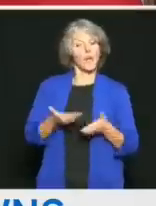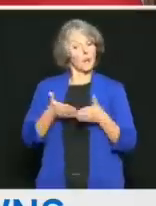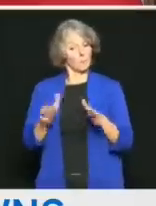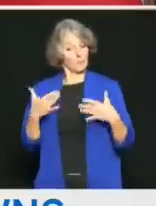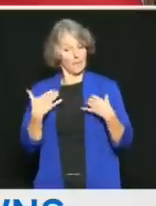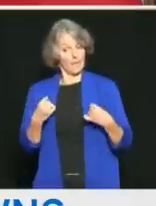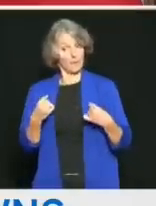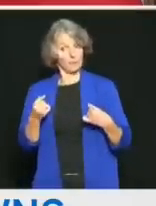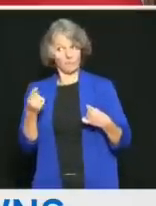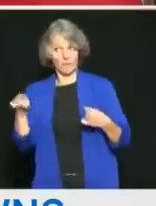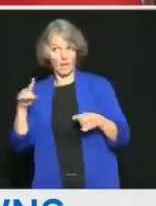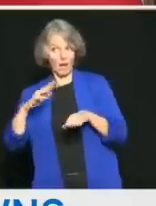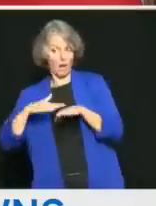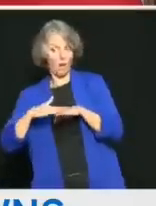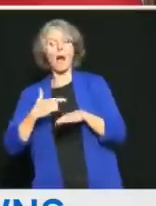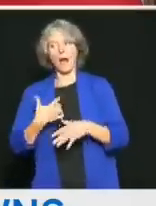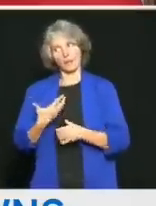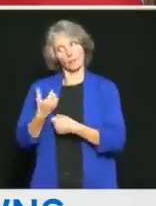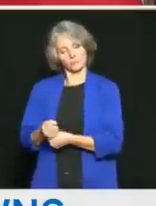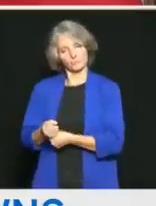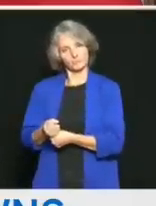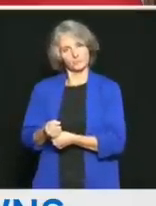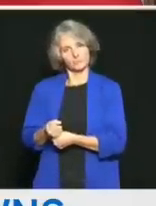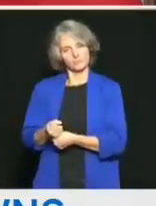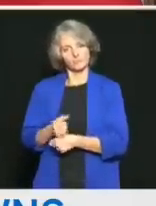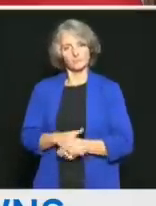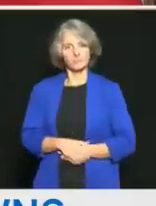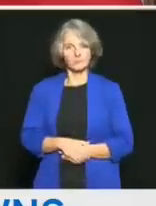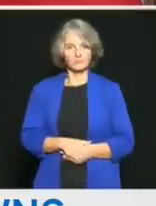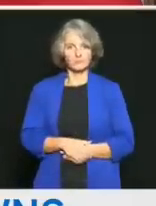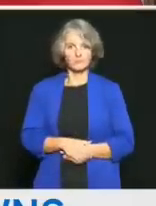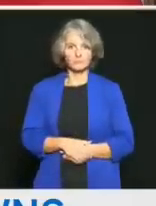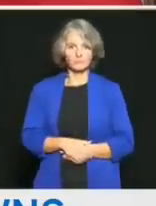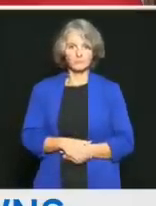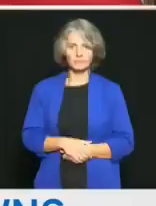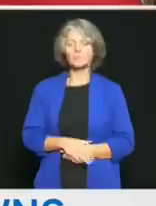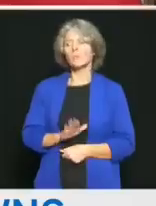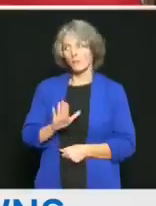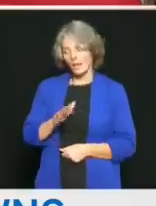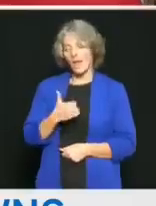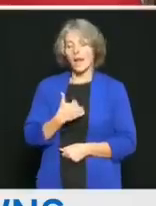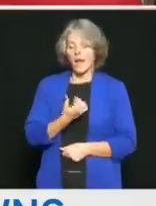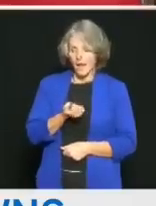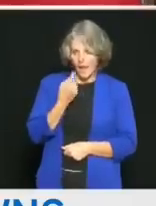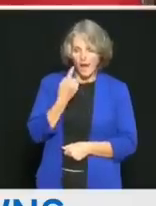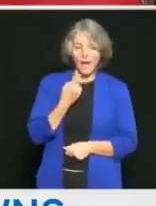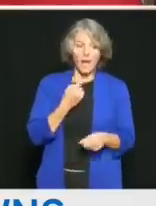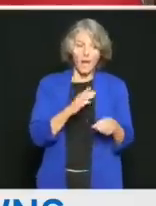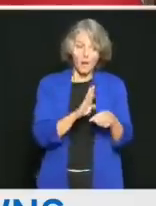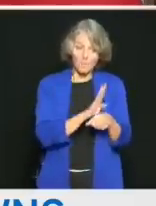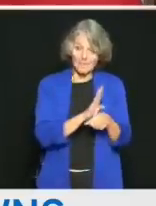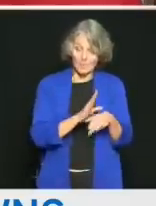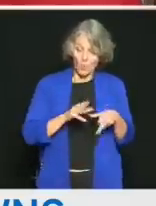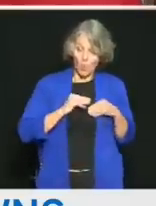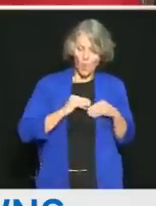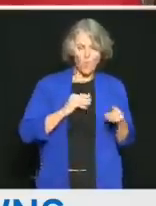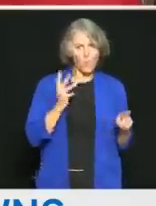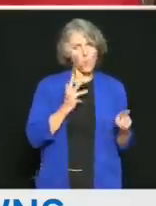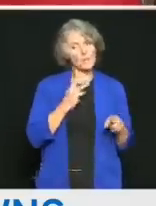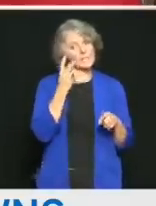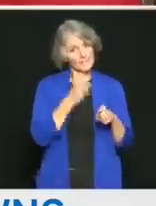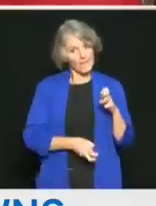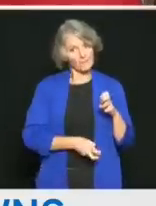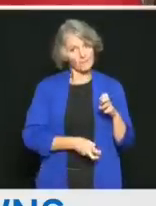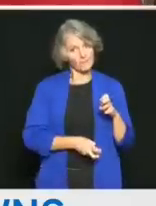officials. I know how hard it is to be a business, particularly a